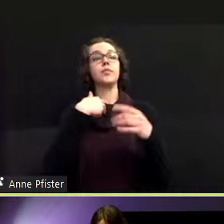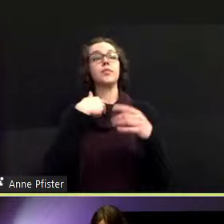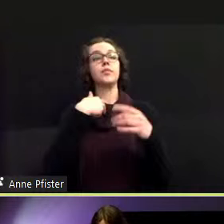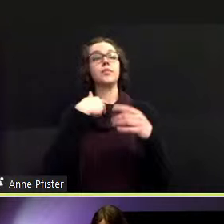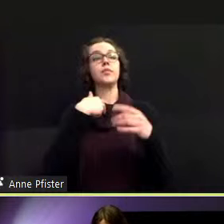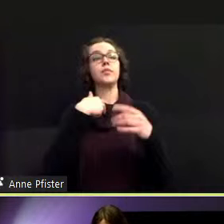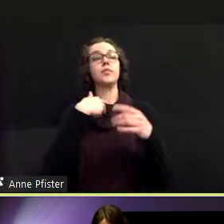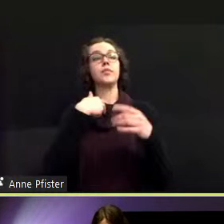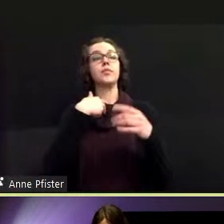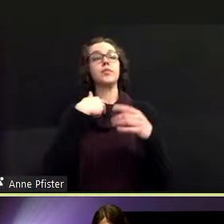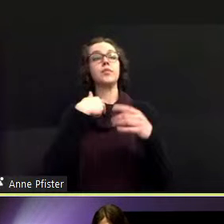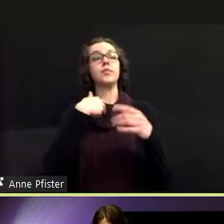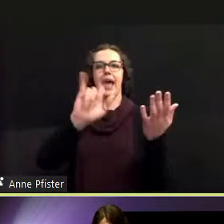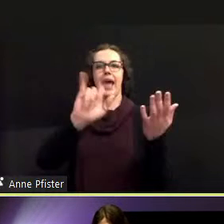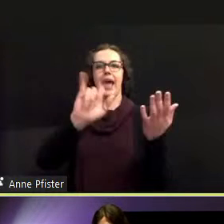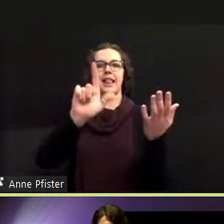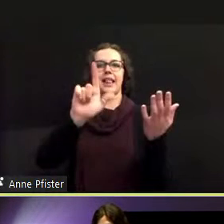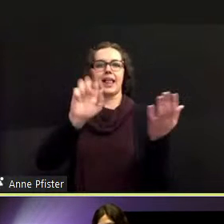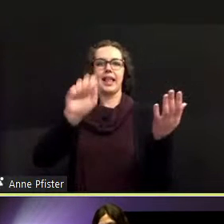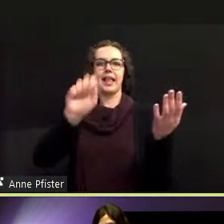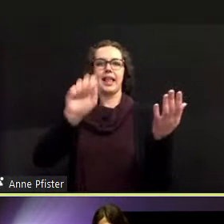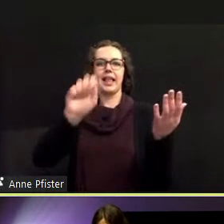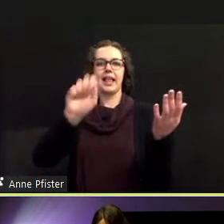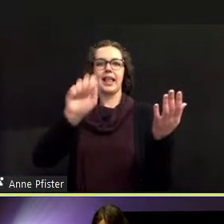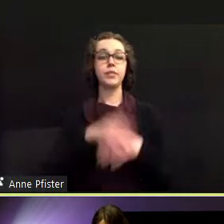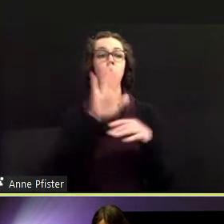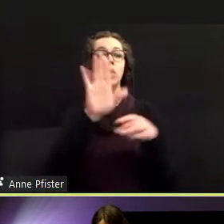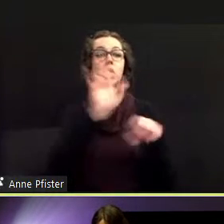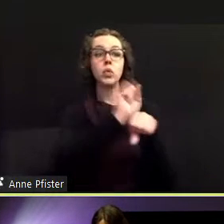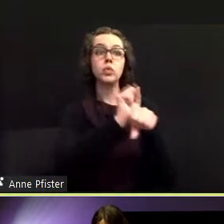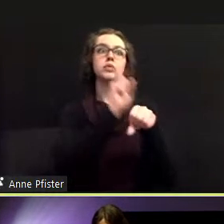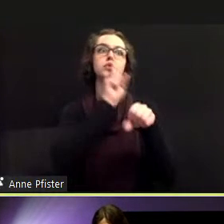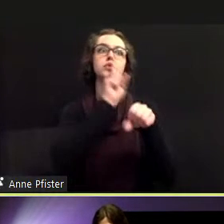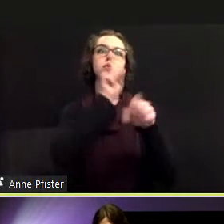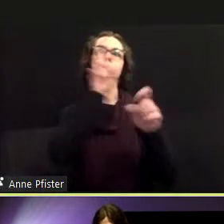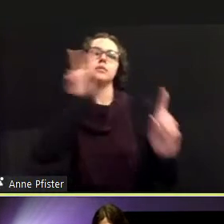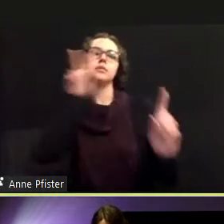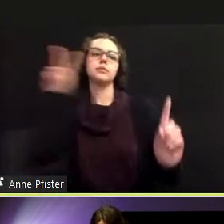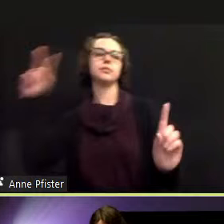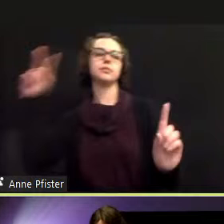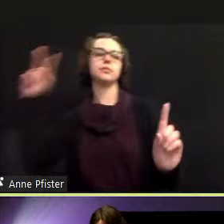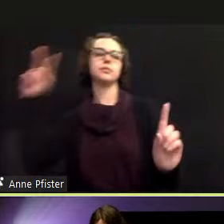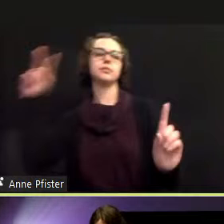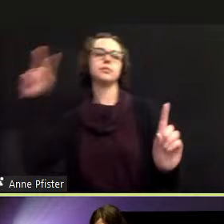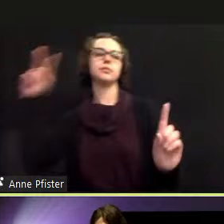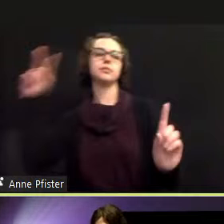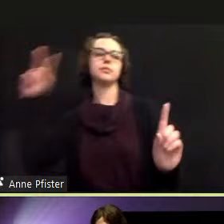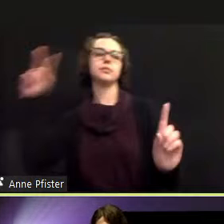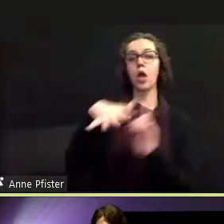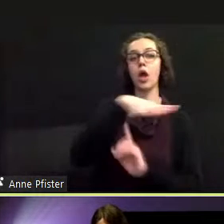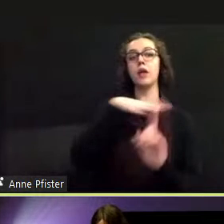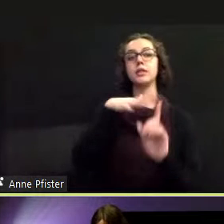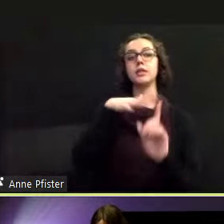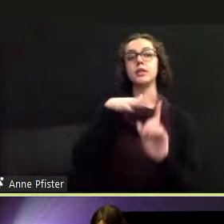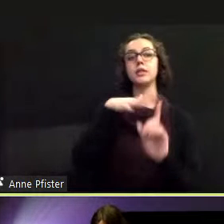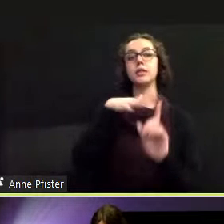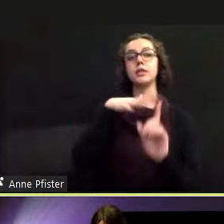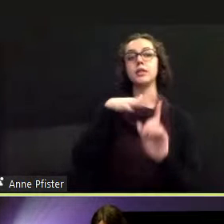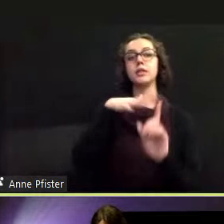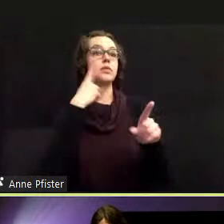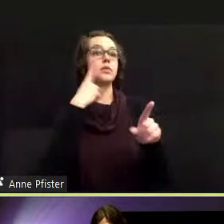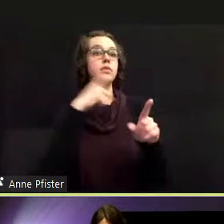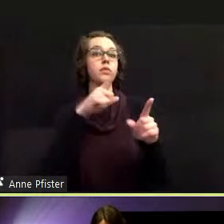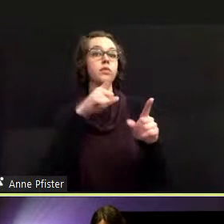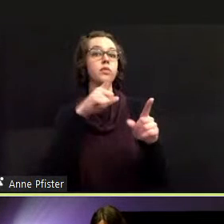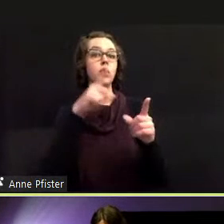work called for and evinced nuanced attention to how broader historical contexts shaped and are shaped by deaf social and linguistic